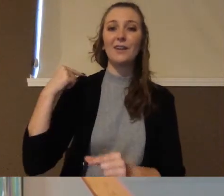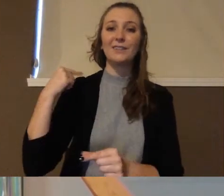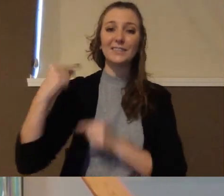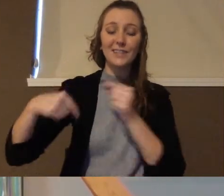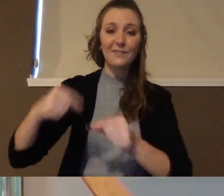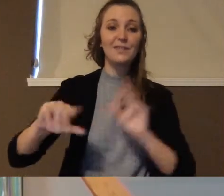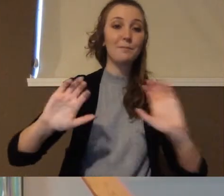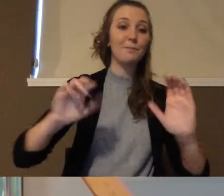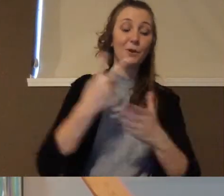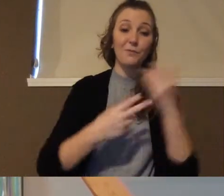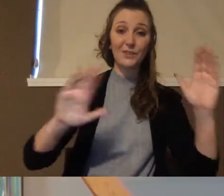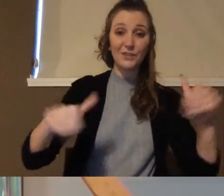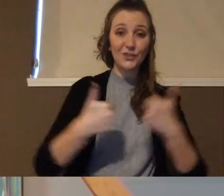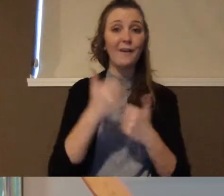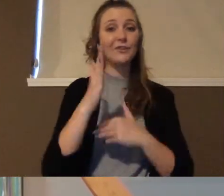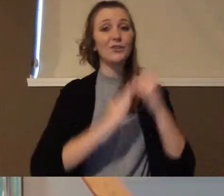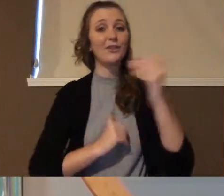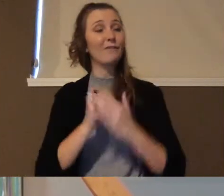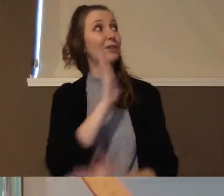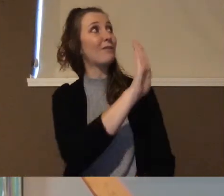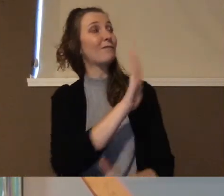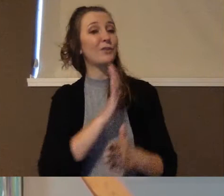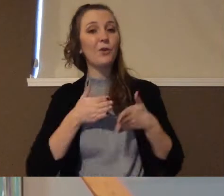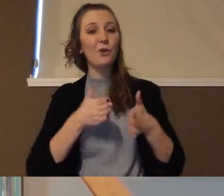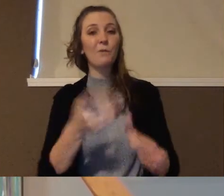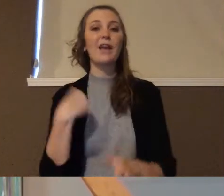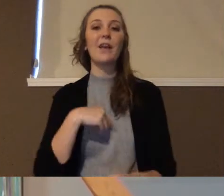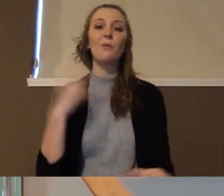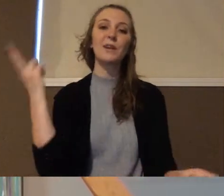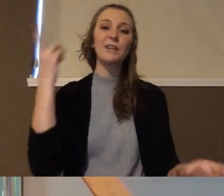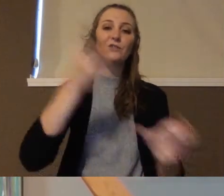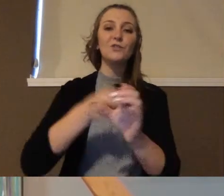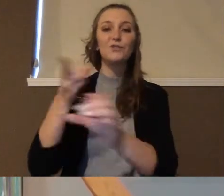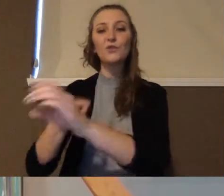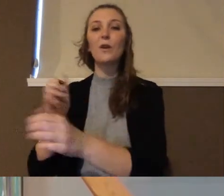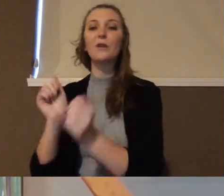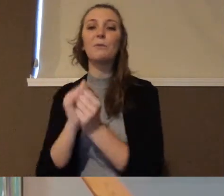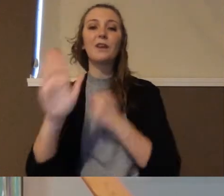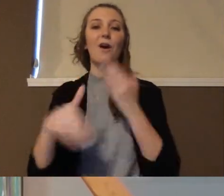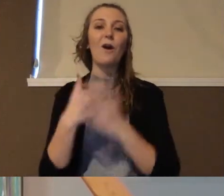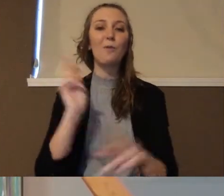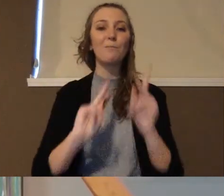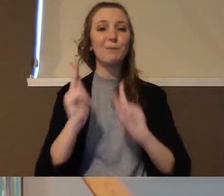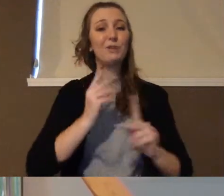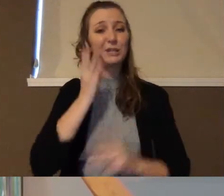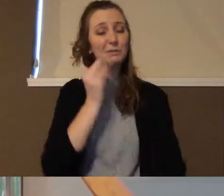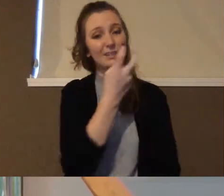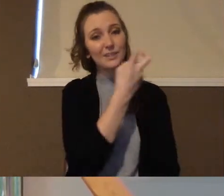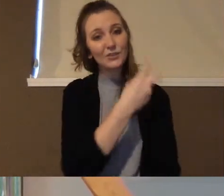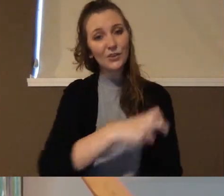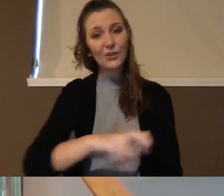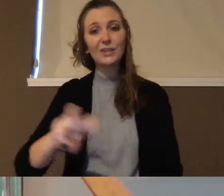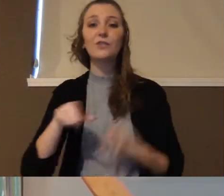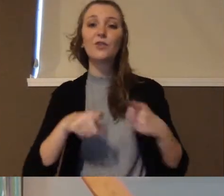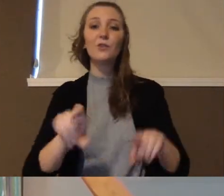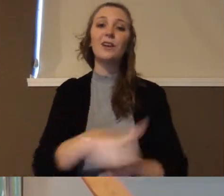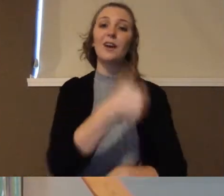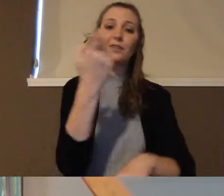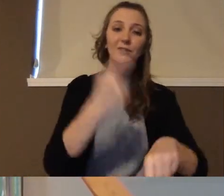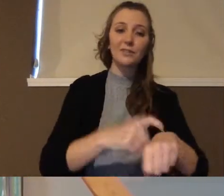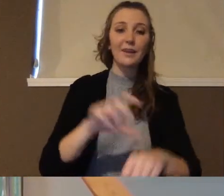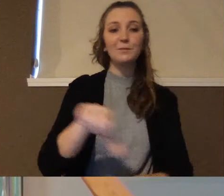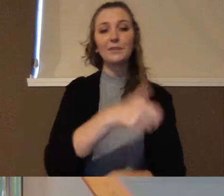and comfort of your way, we join with all who have made this journey in other times and